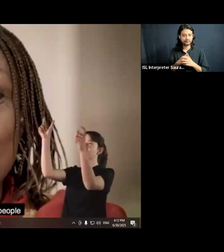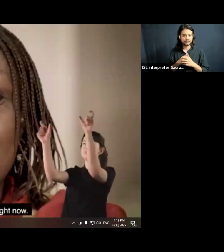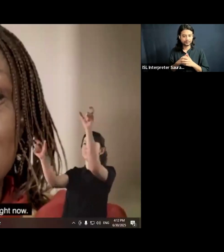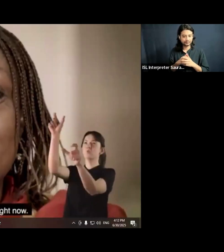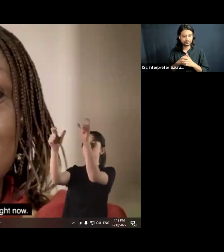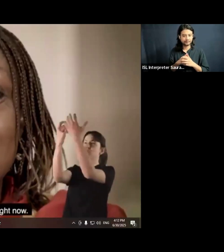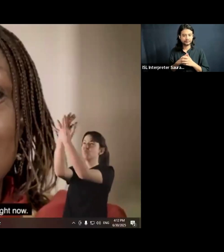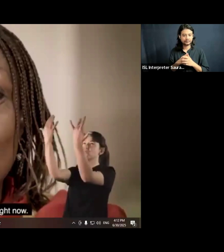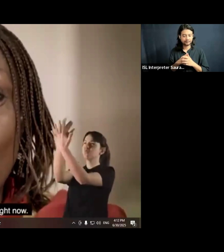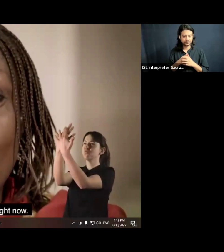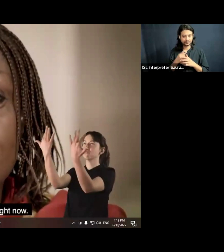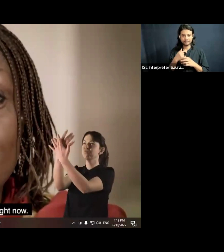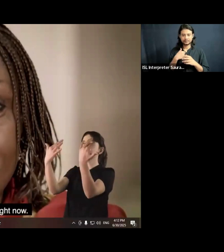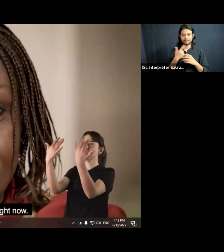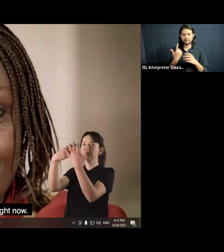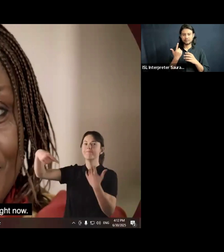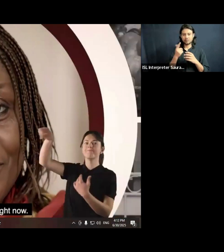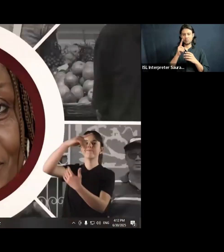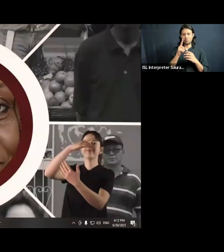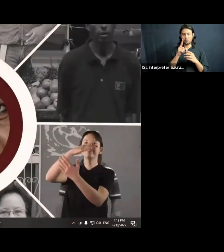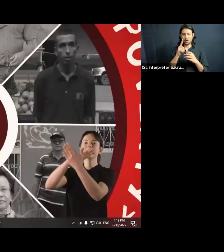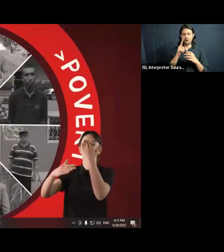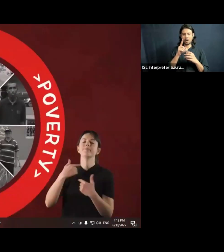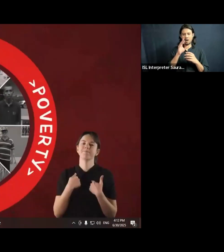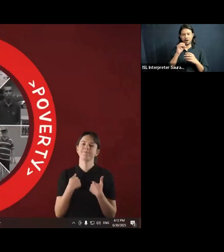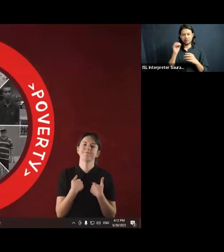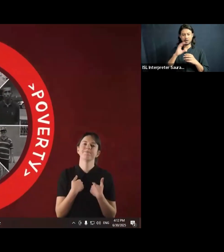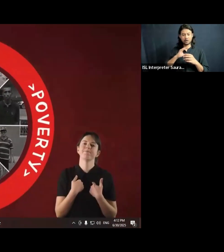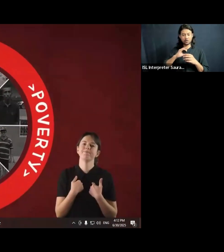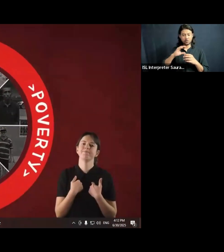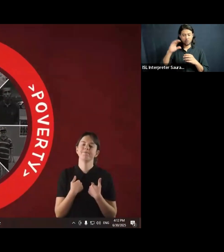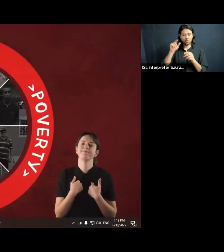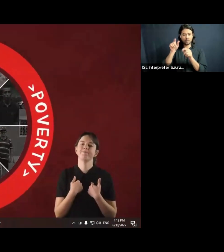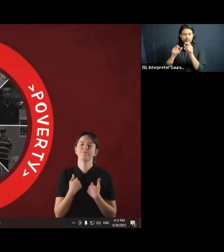billion people with disability in the world right now.